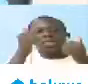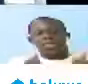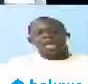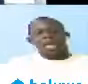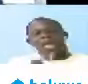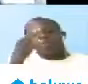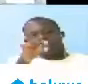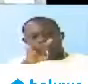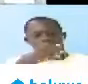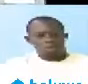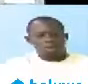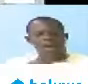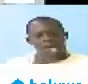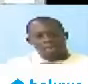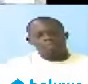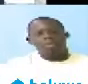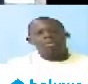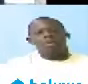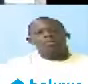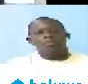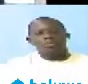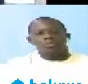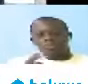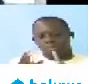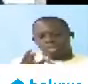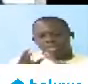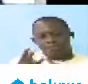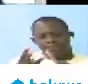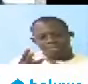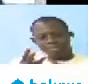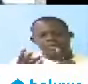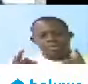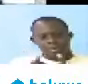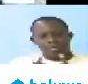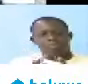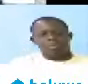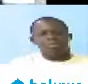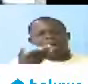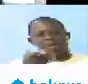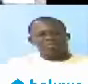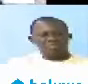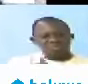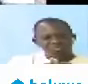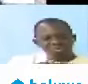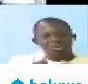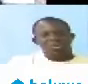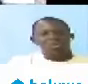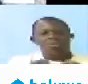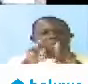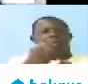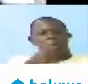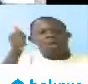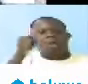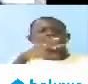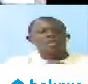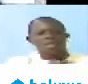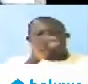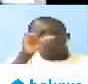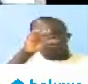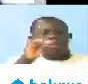to intervene on it. No, just on a third point that you had raised, there was some similarity in that one. That was the